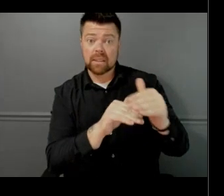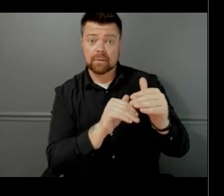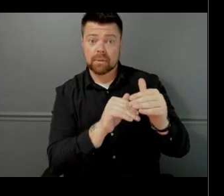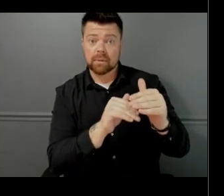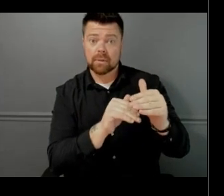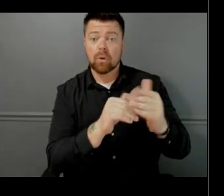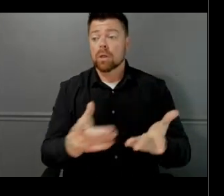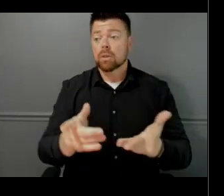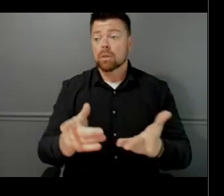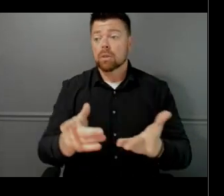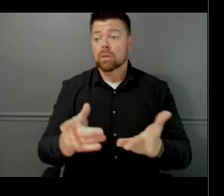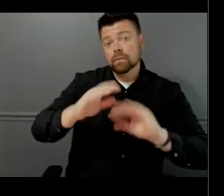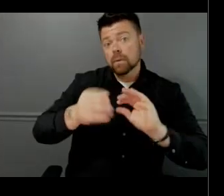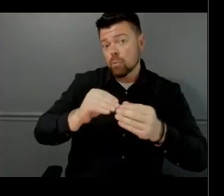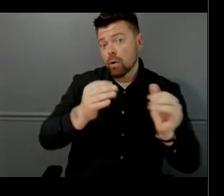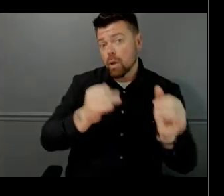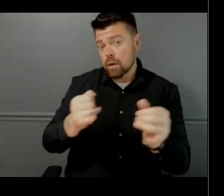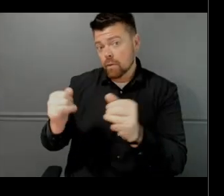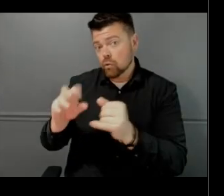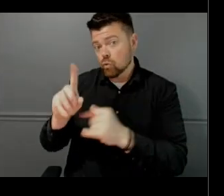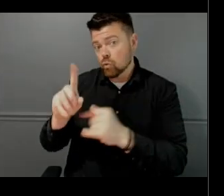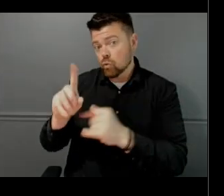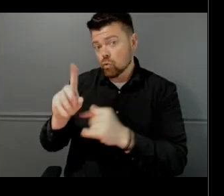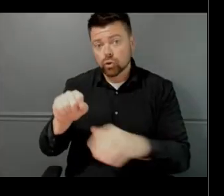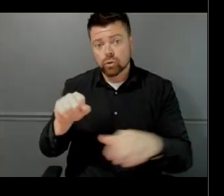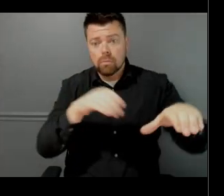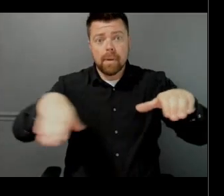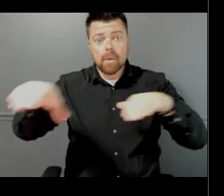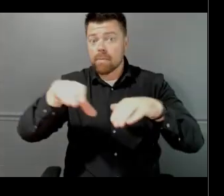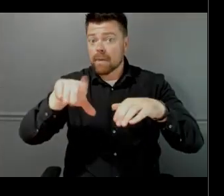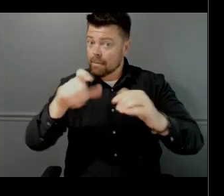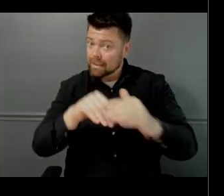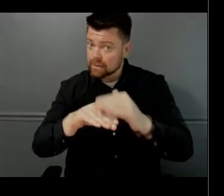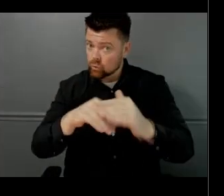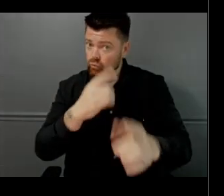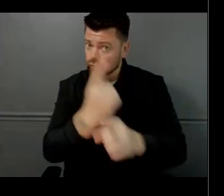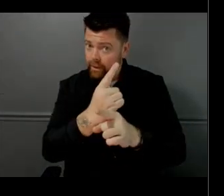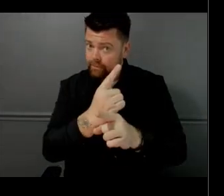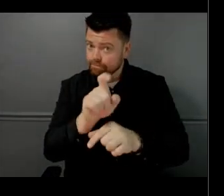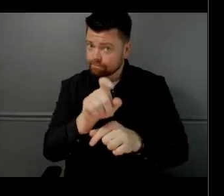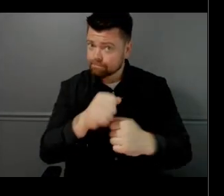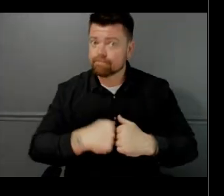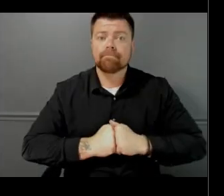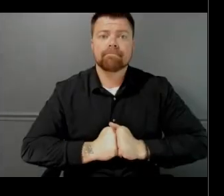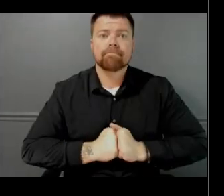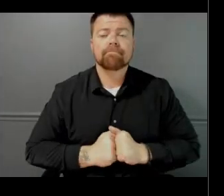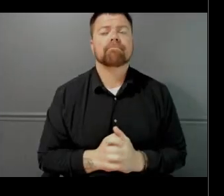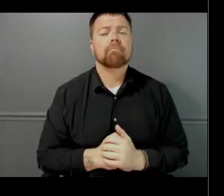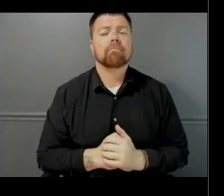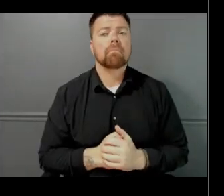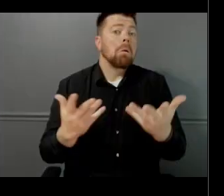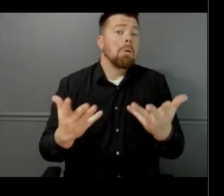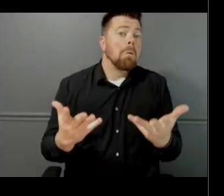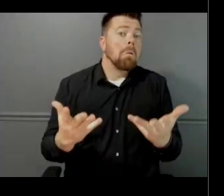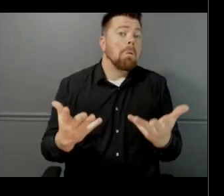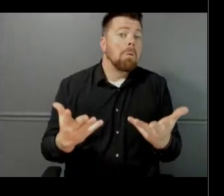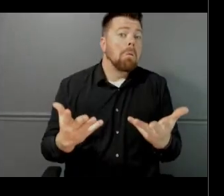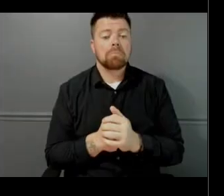sufficient number of individual dumpsters need to be accessible, right? I.e., the enclosure